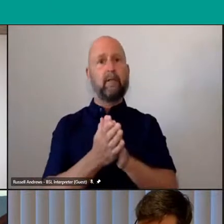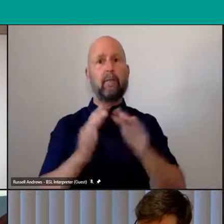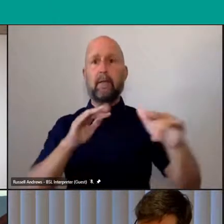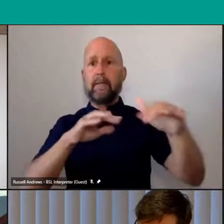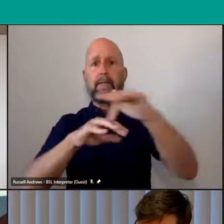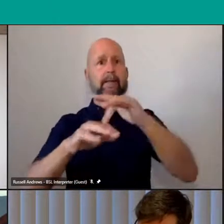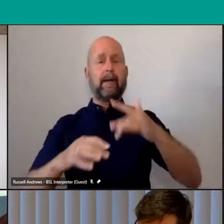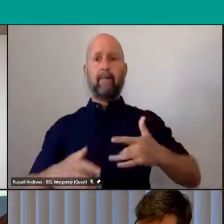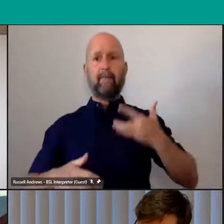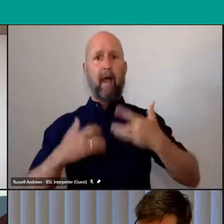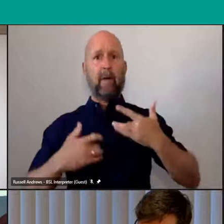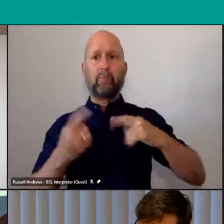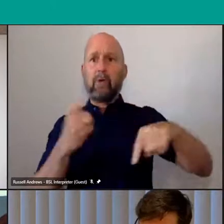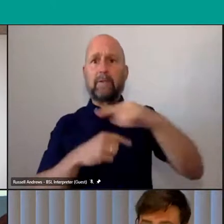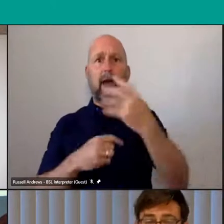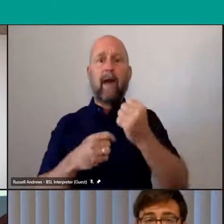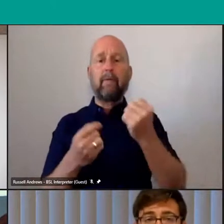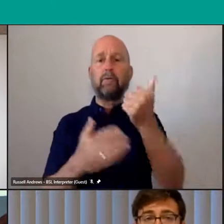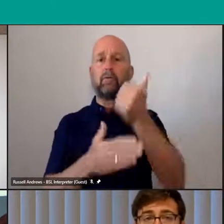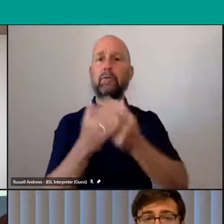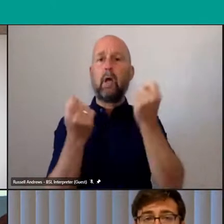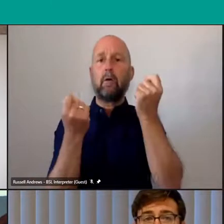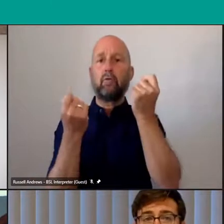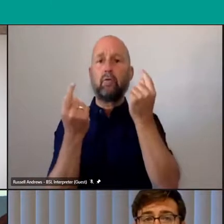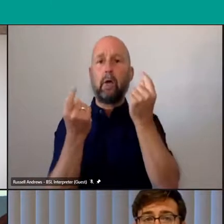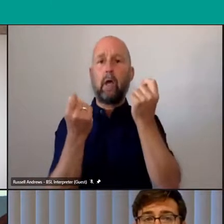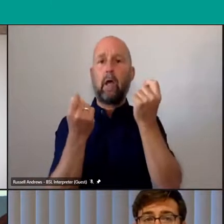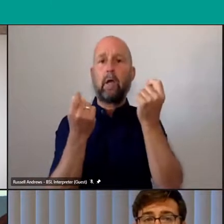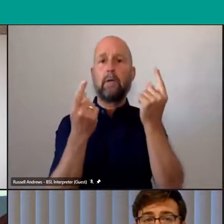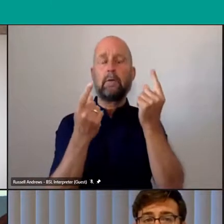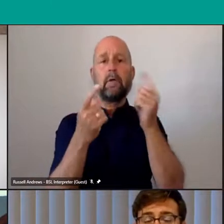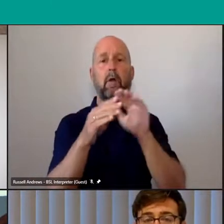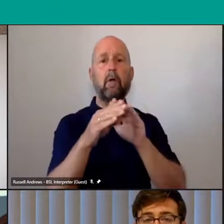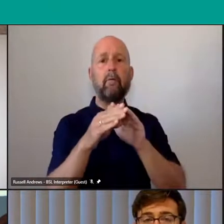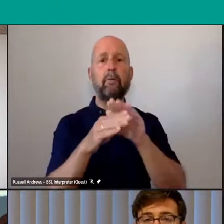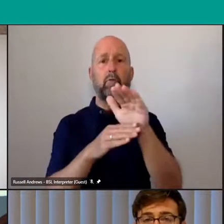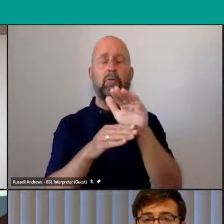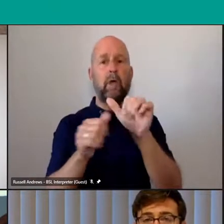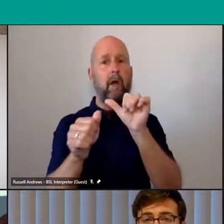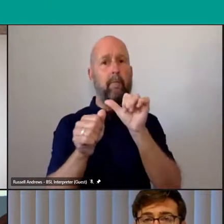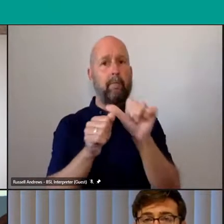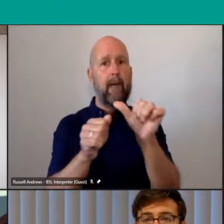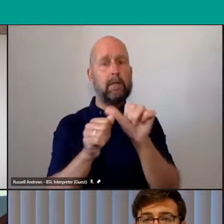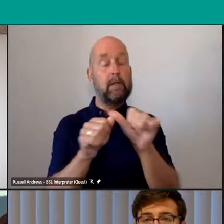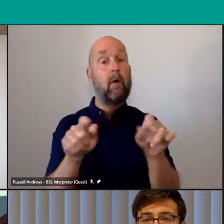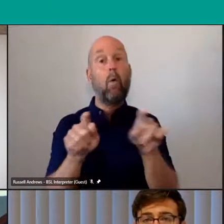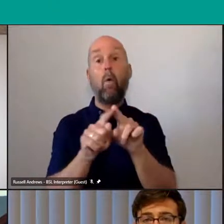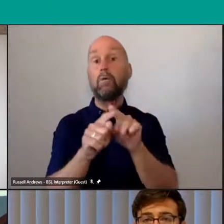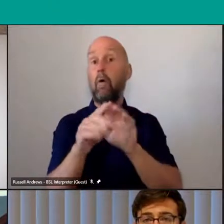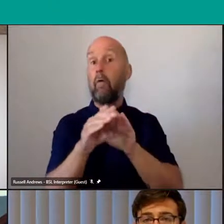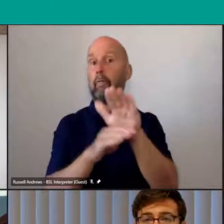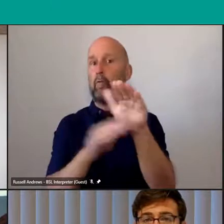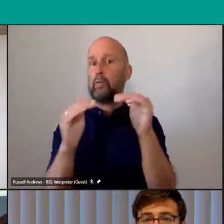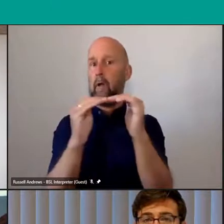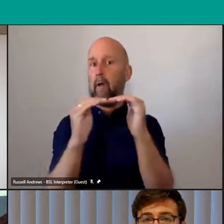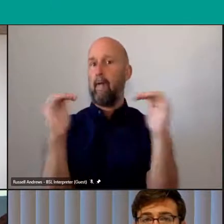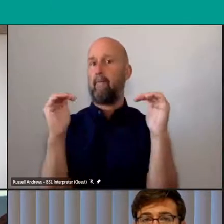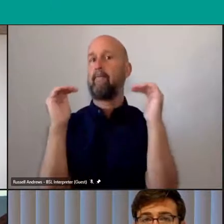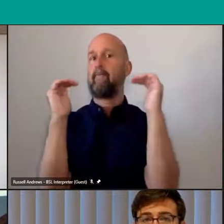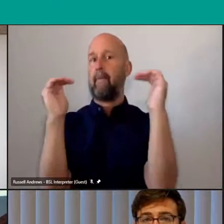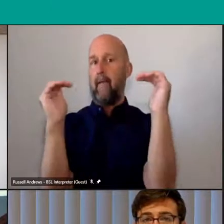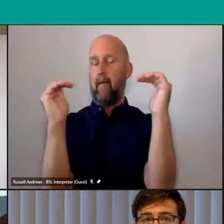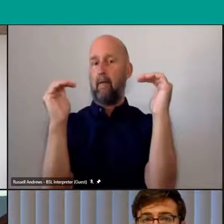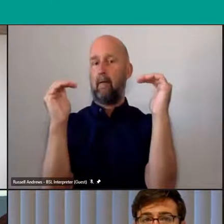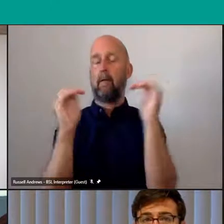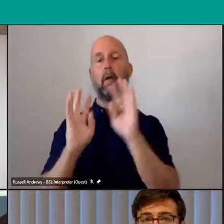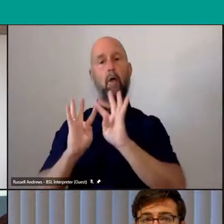region, to start to realise a brighter and fairer future. And the Commission's report is only the first